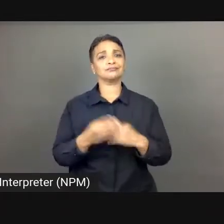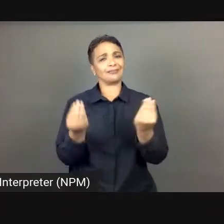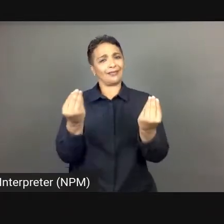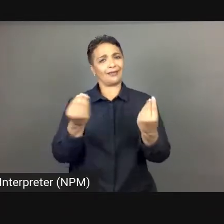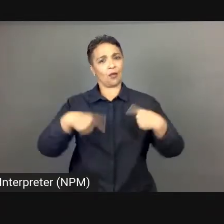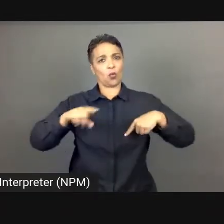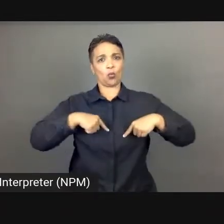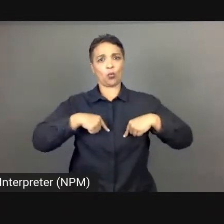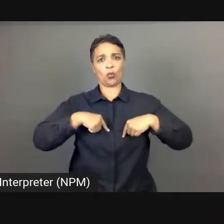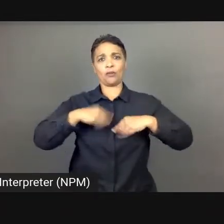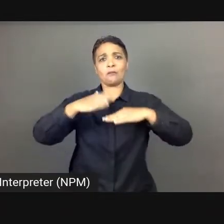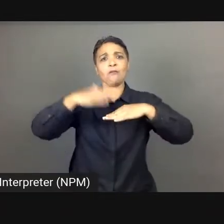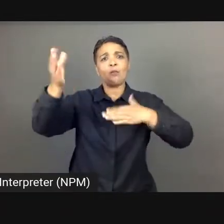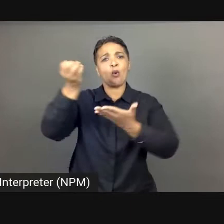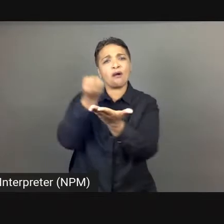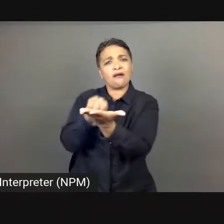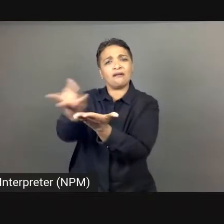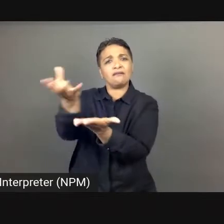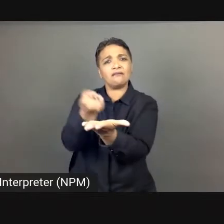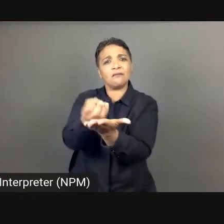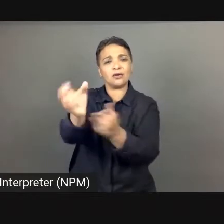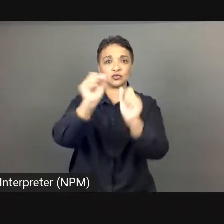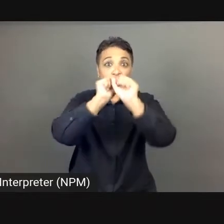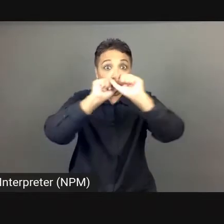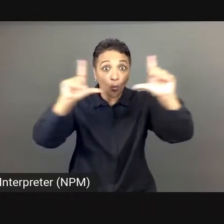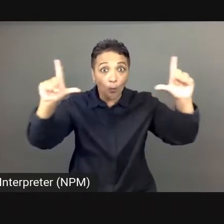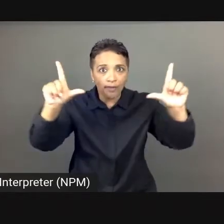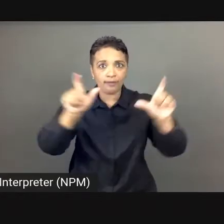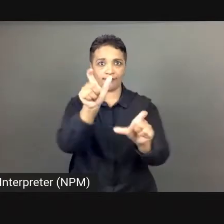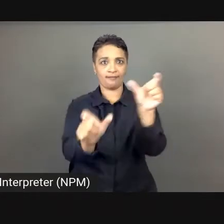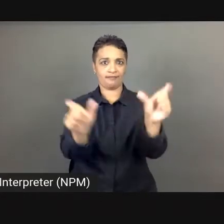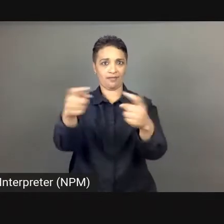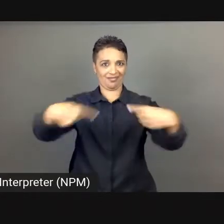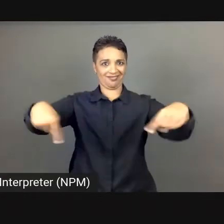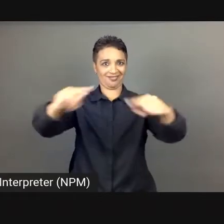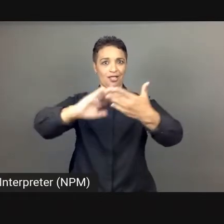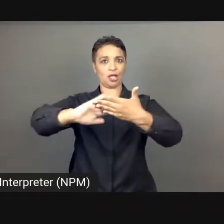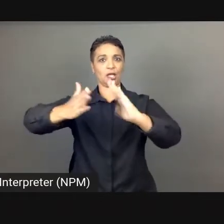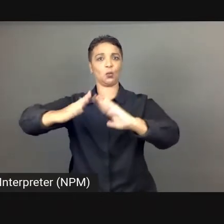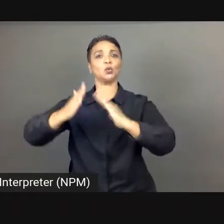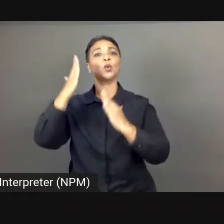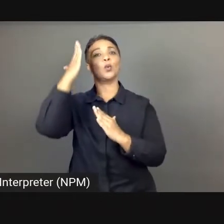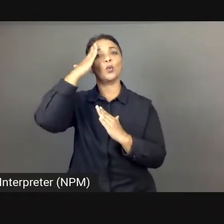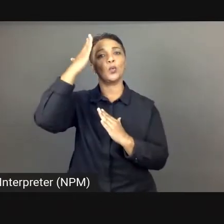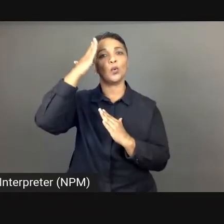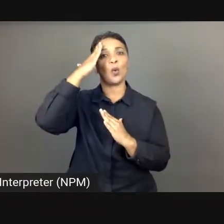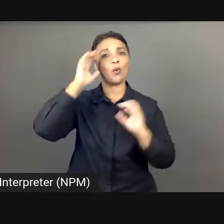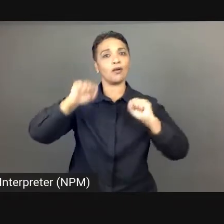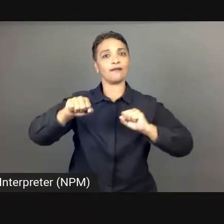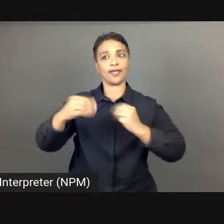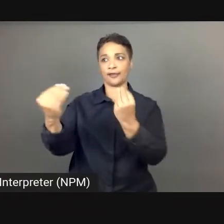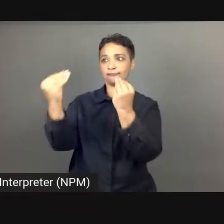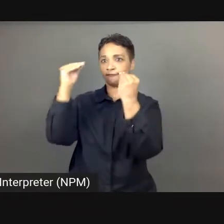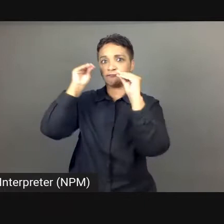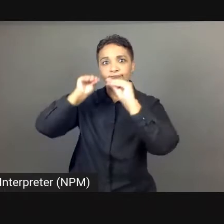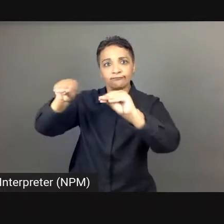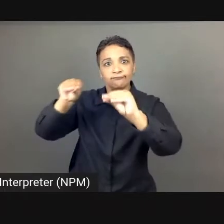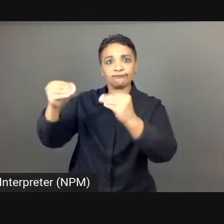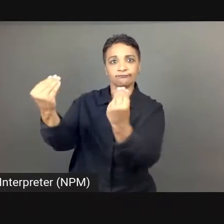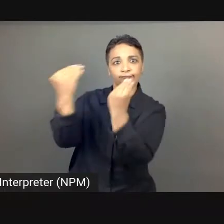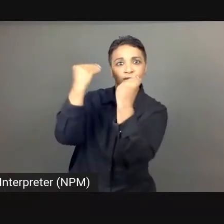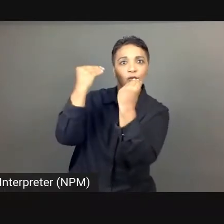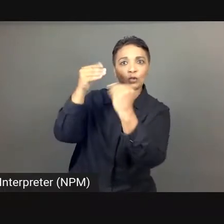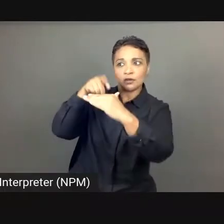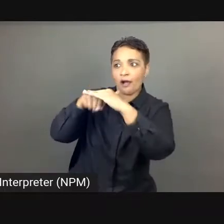awareness that persons with disability are equally required to attain education or access education as